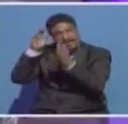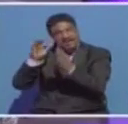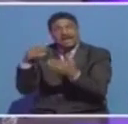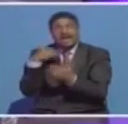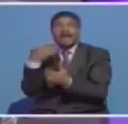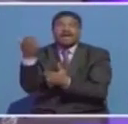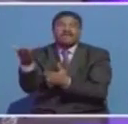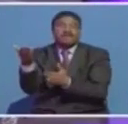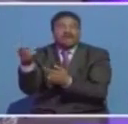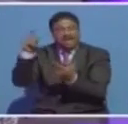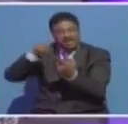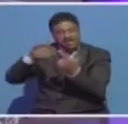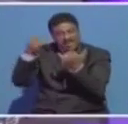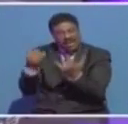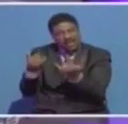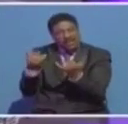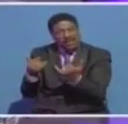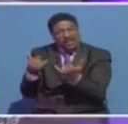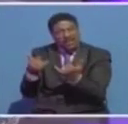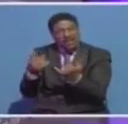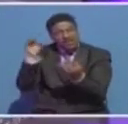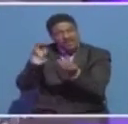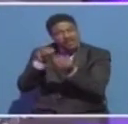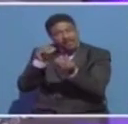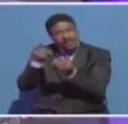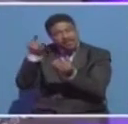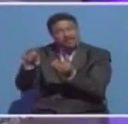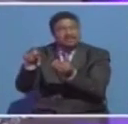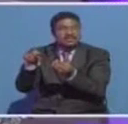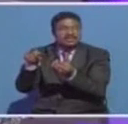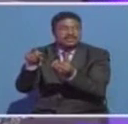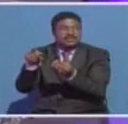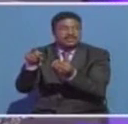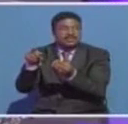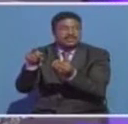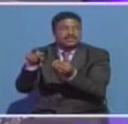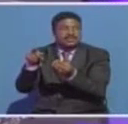until recently is more into new structures